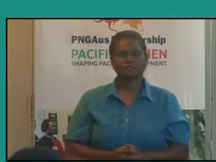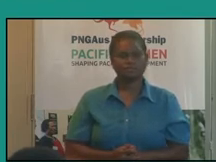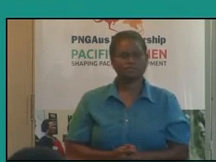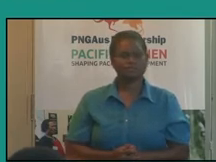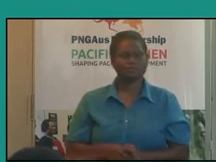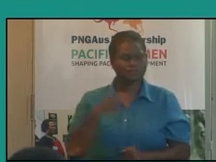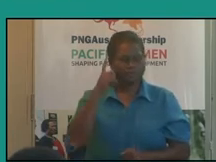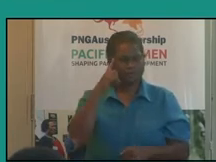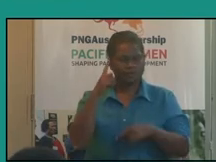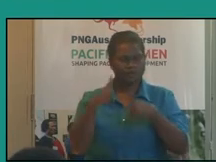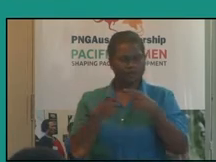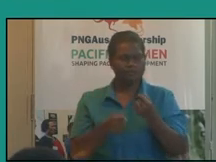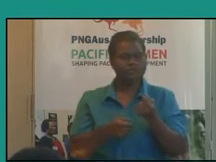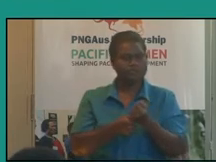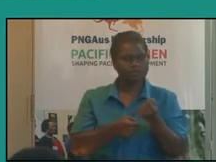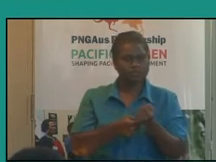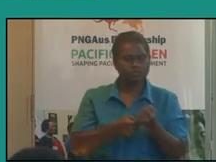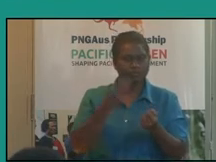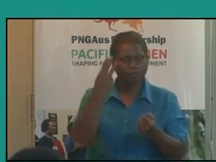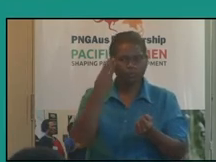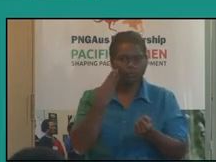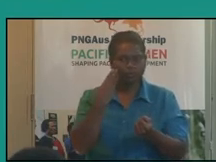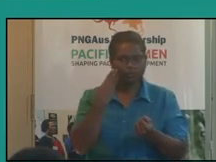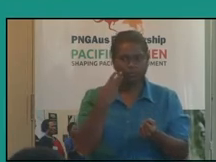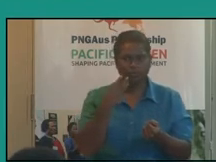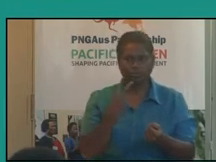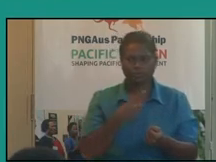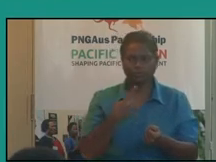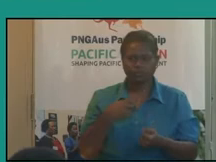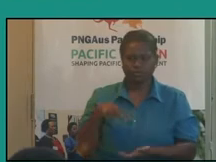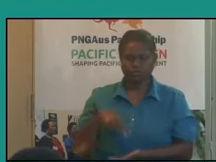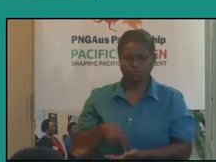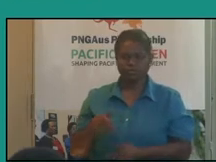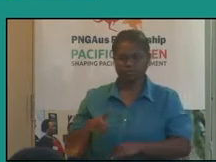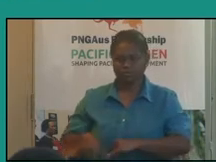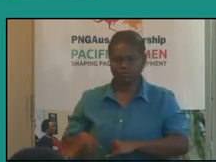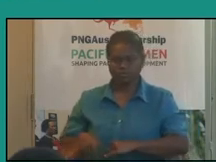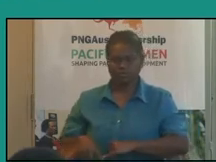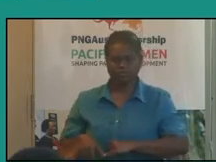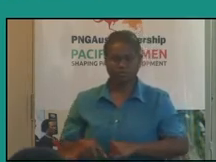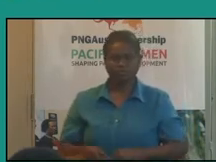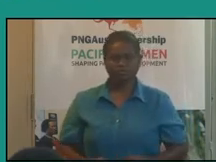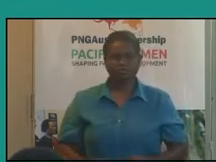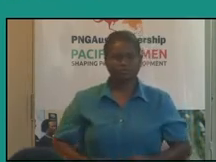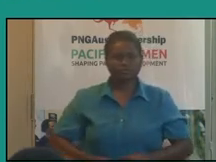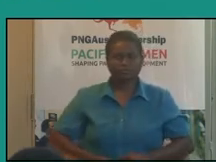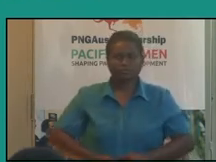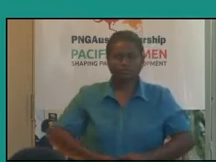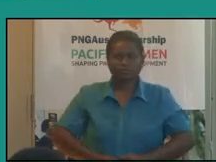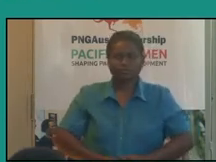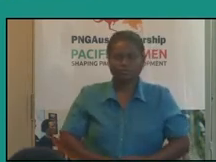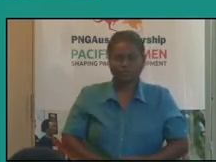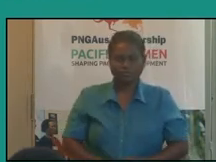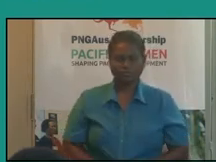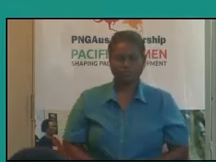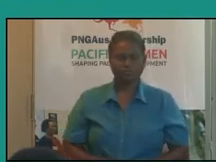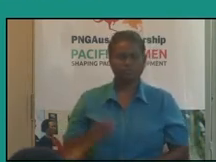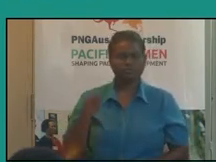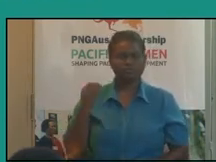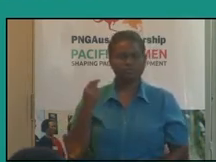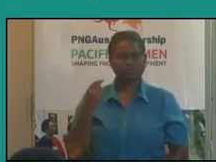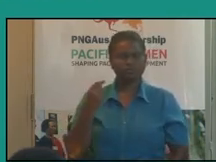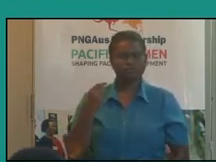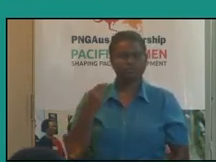goes to the women candidates, and I think this is one of those issues that we've been talking about, and I think some groups have raised this